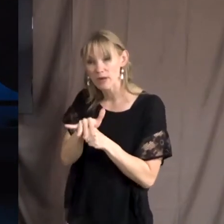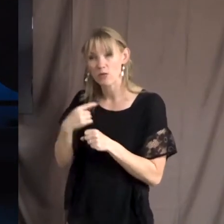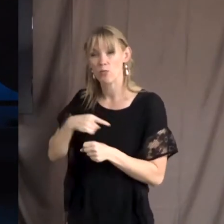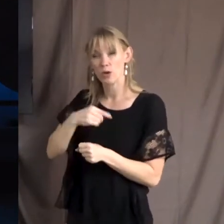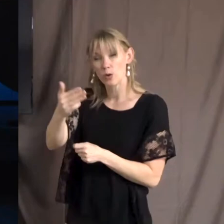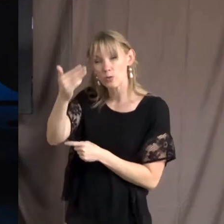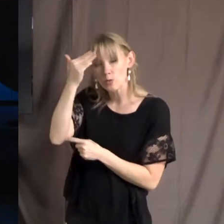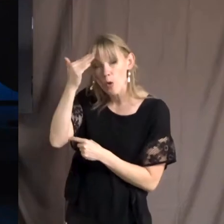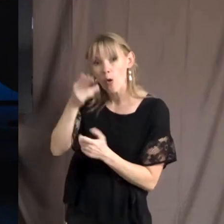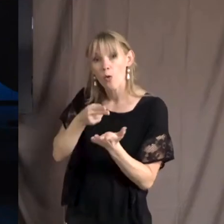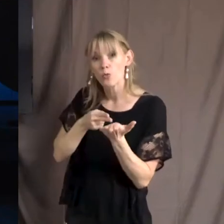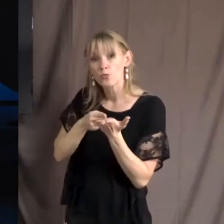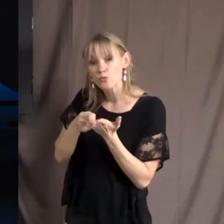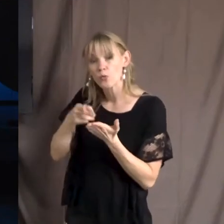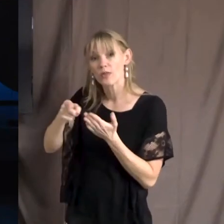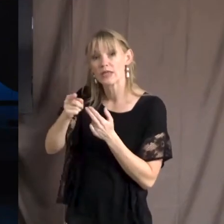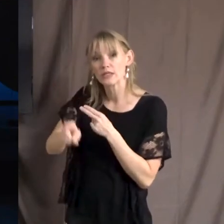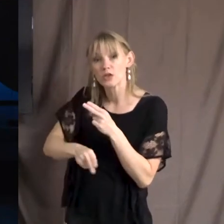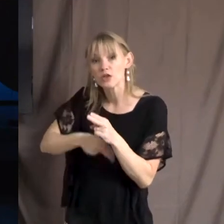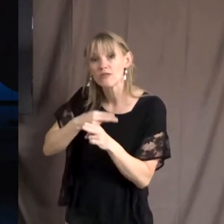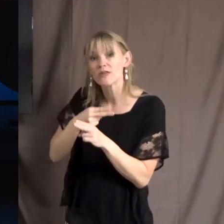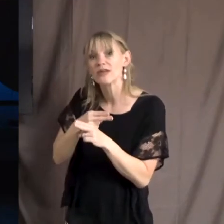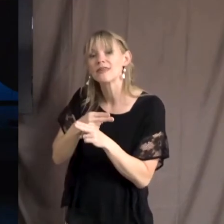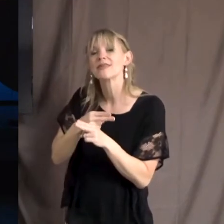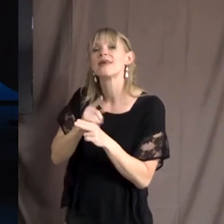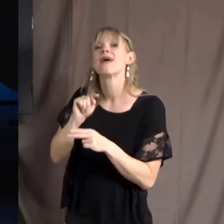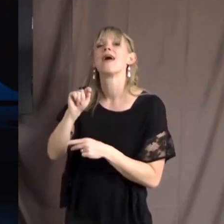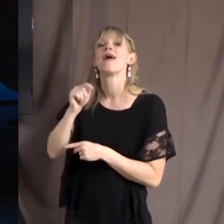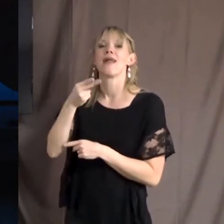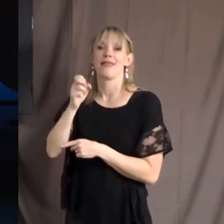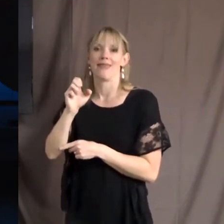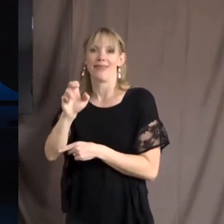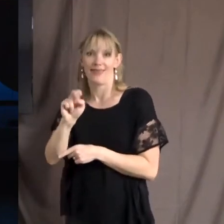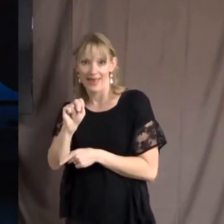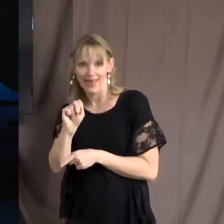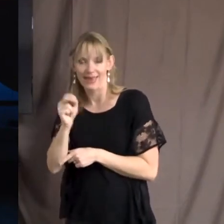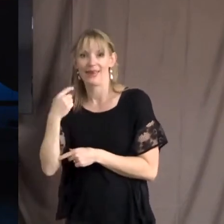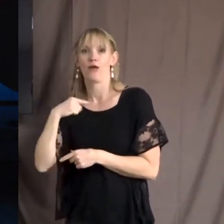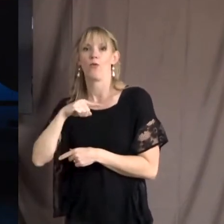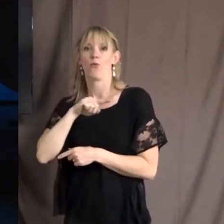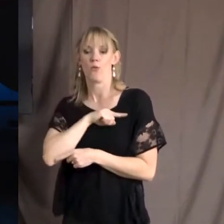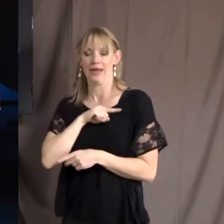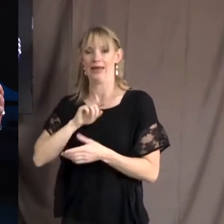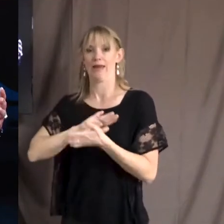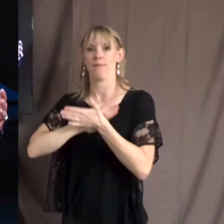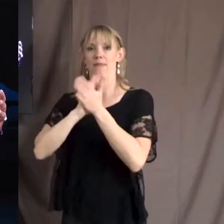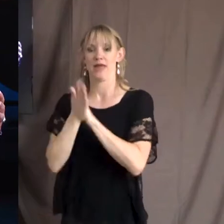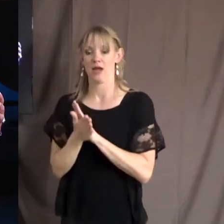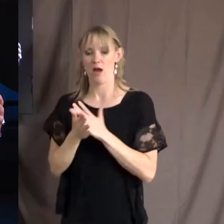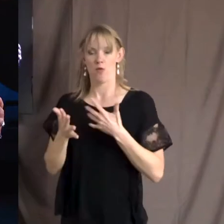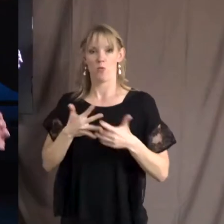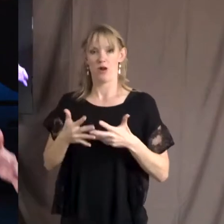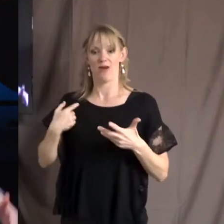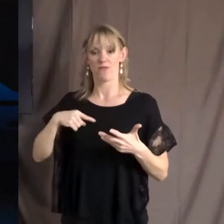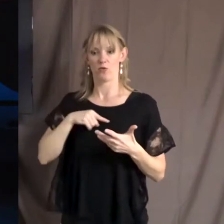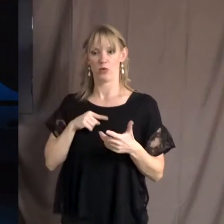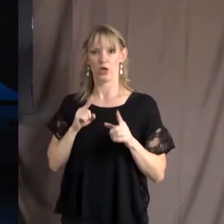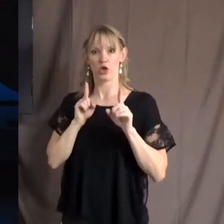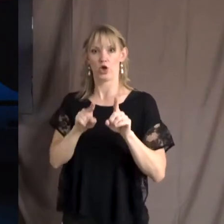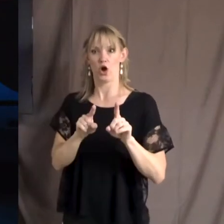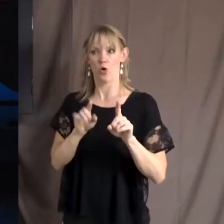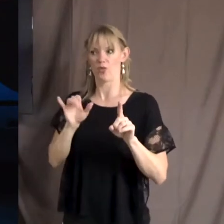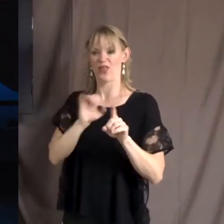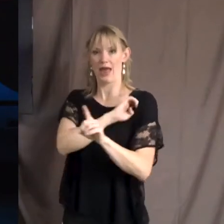truth about this universe, then we become a being that wherever we go, that energy follows us. And